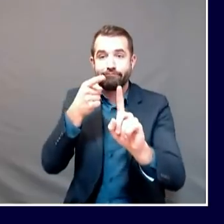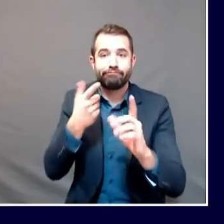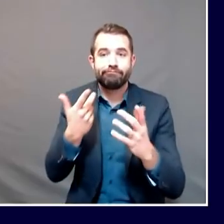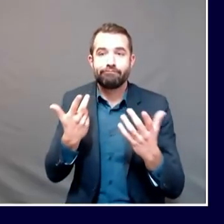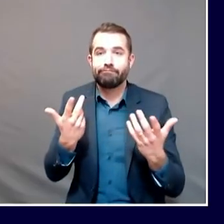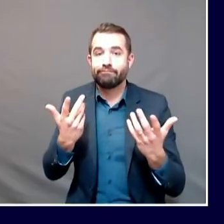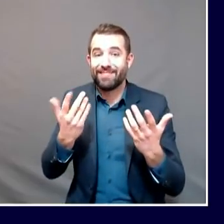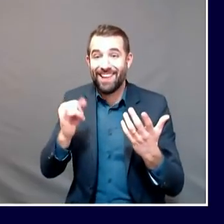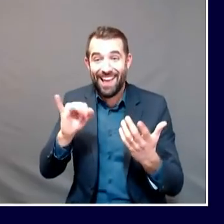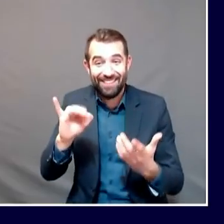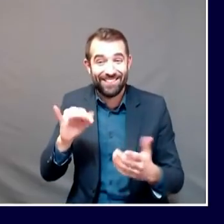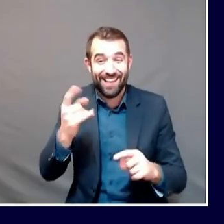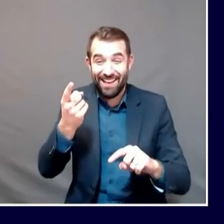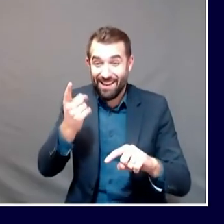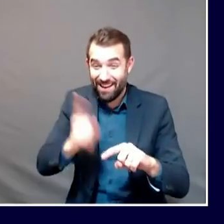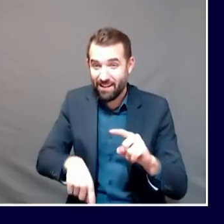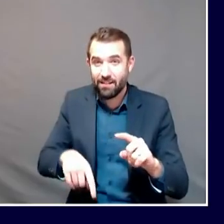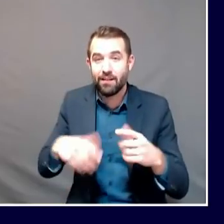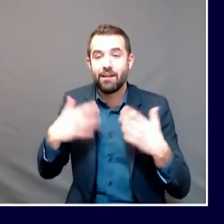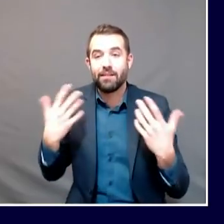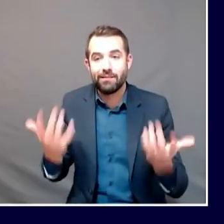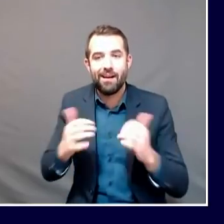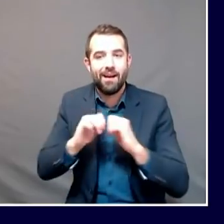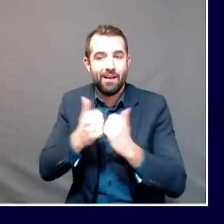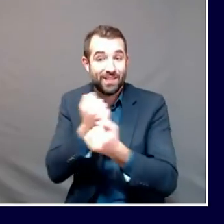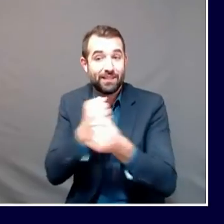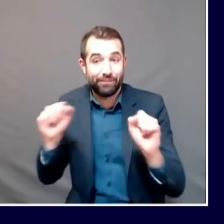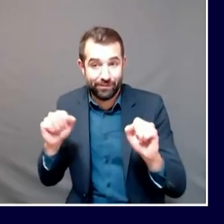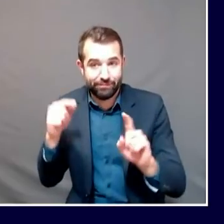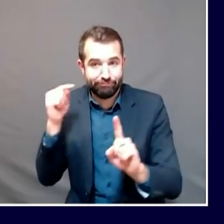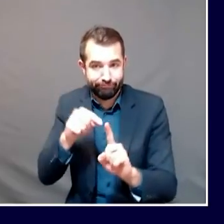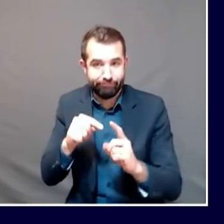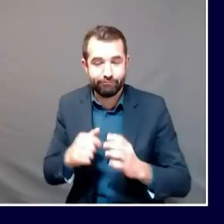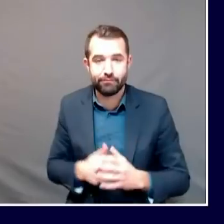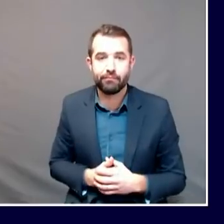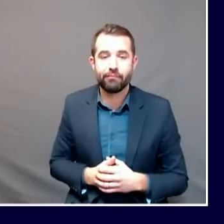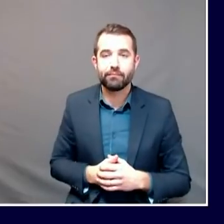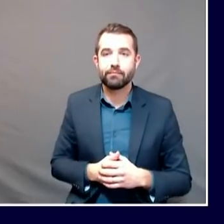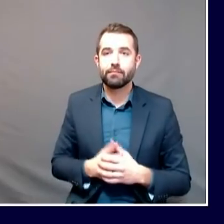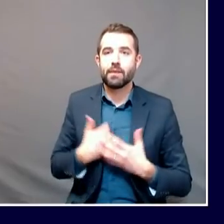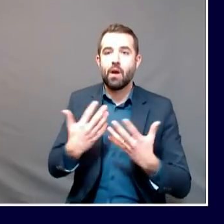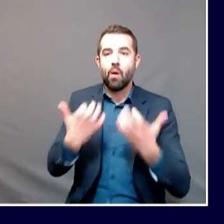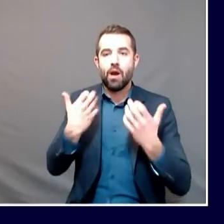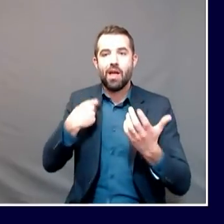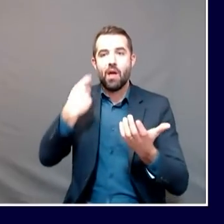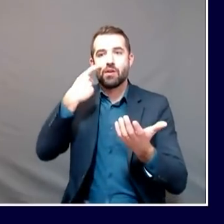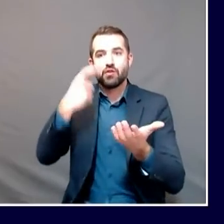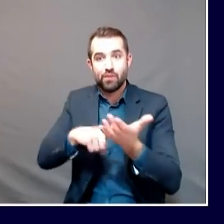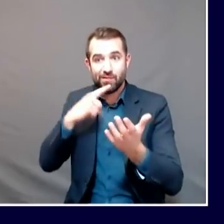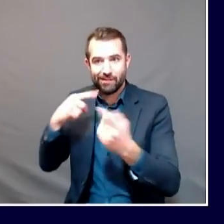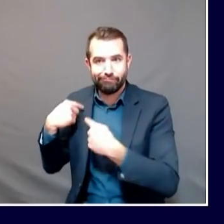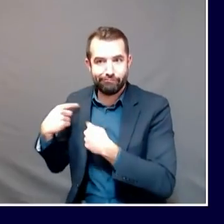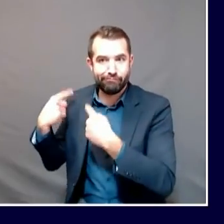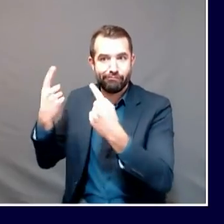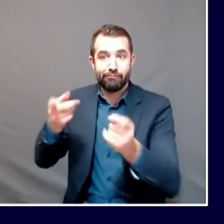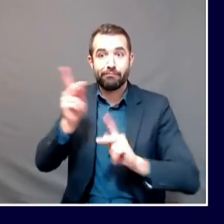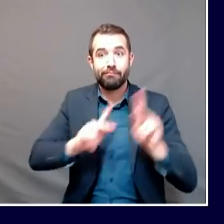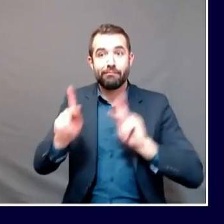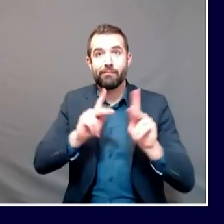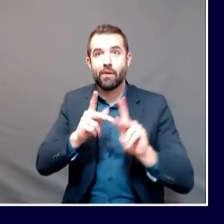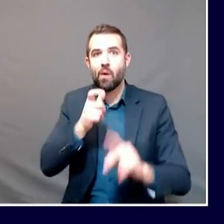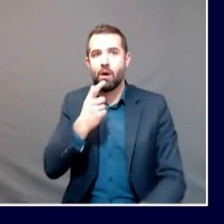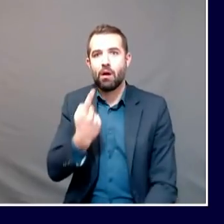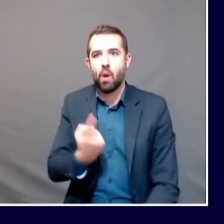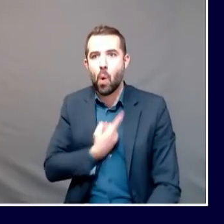time of year when loneliness, which has already been a problem in the pandemic, can be magnified tenfold. So